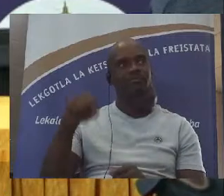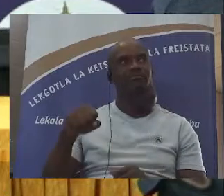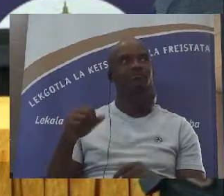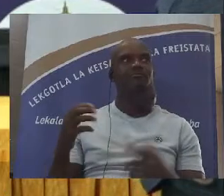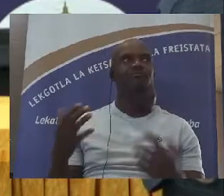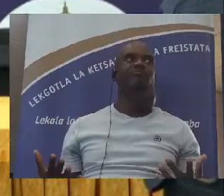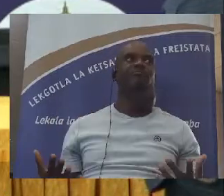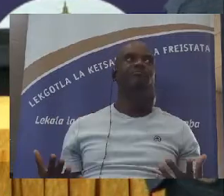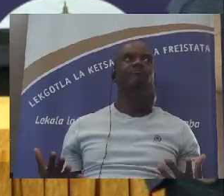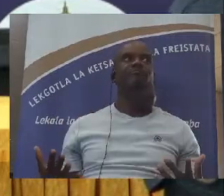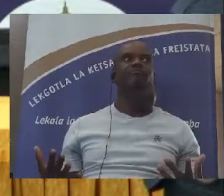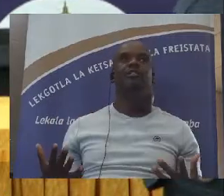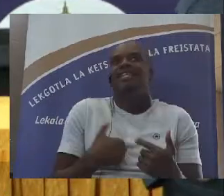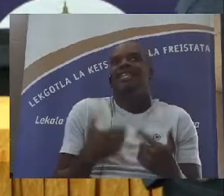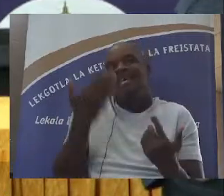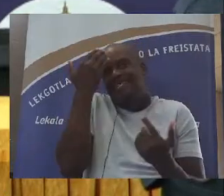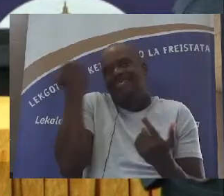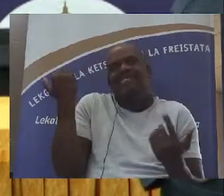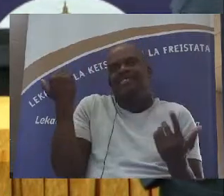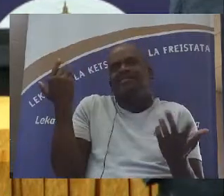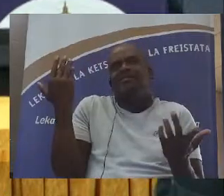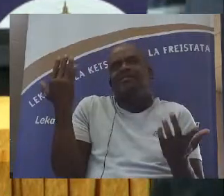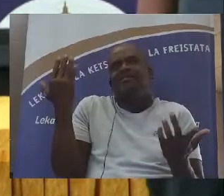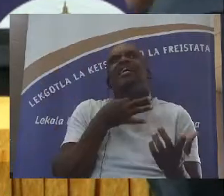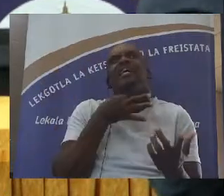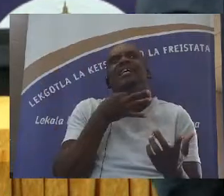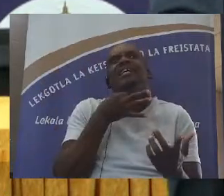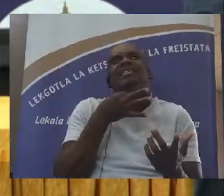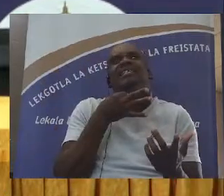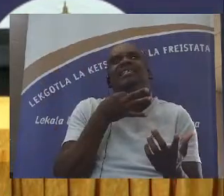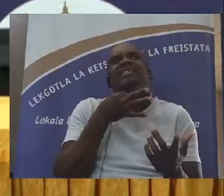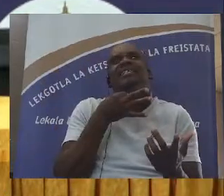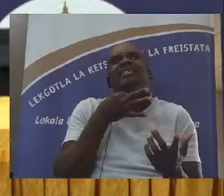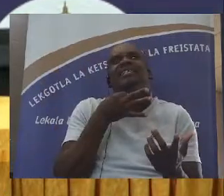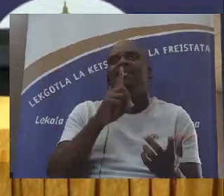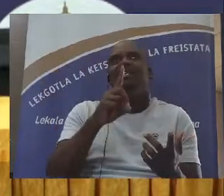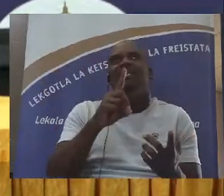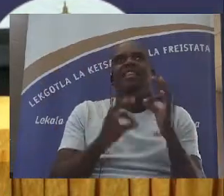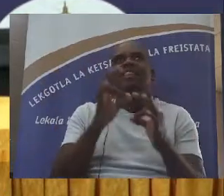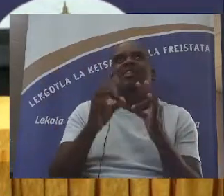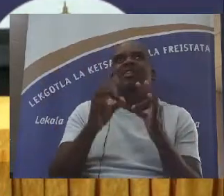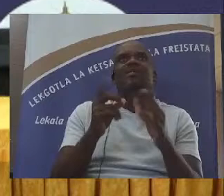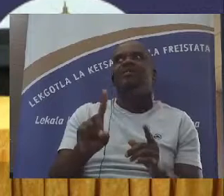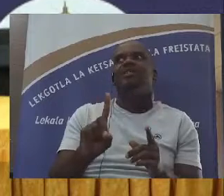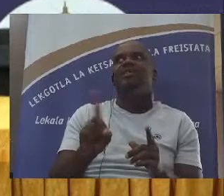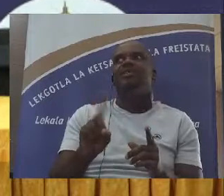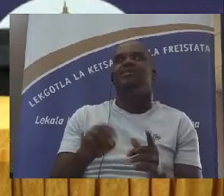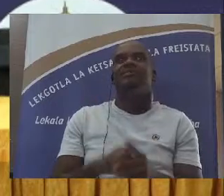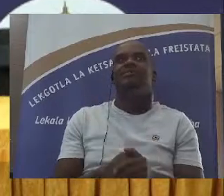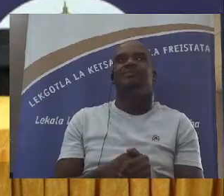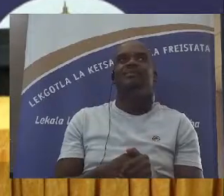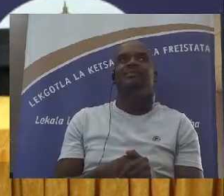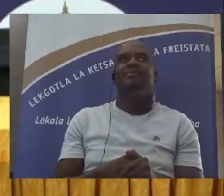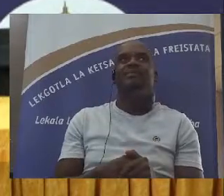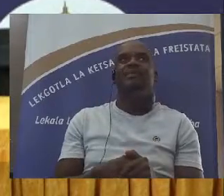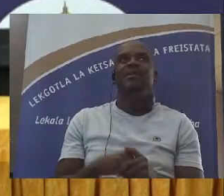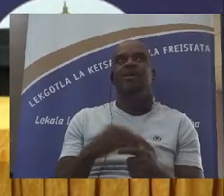Unfortunately, I can't tell you ka sekgowa or na ke. Wena o kana wa etoloka ngwana sa le ngoshela